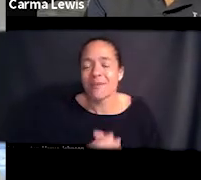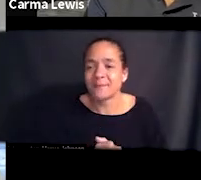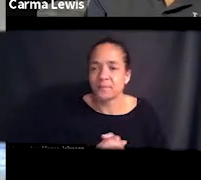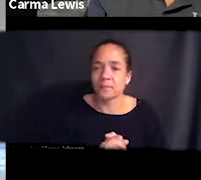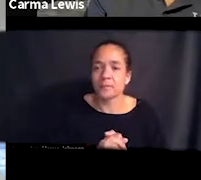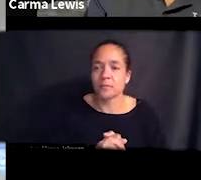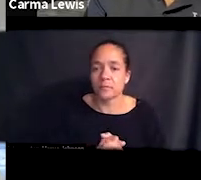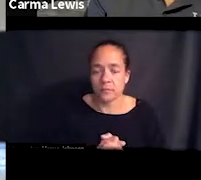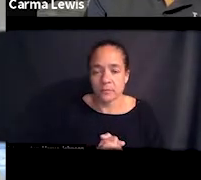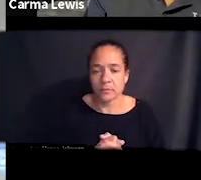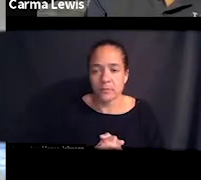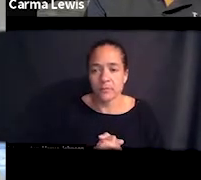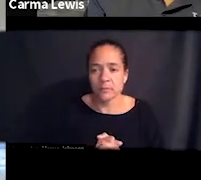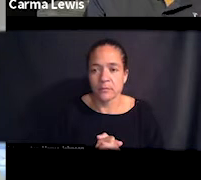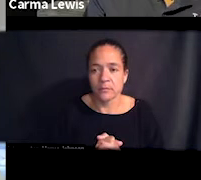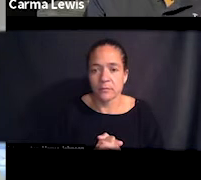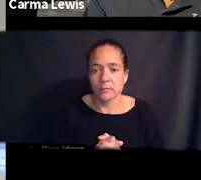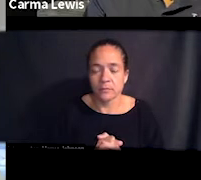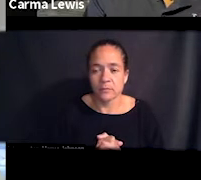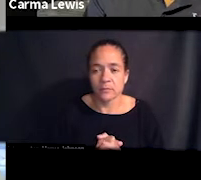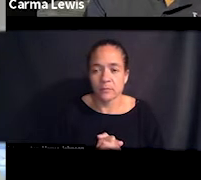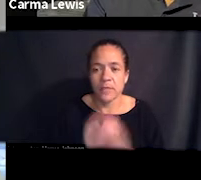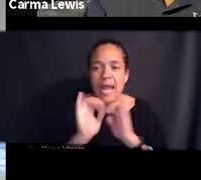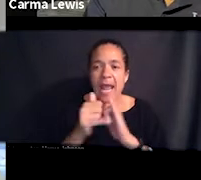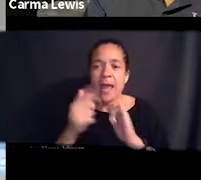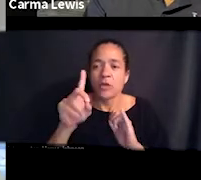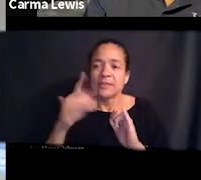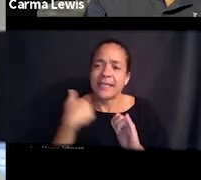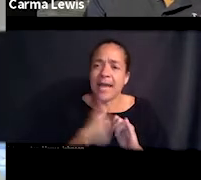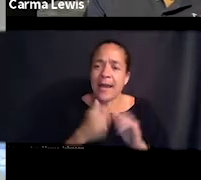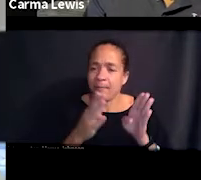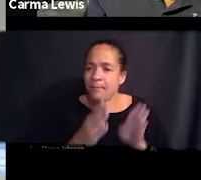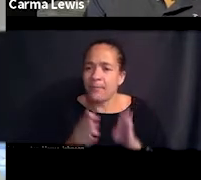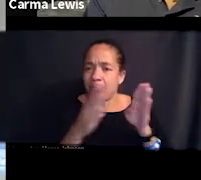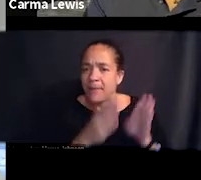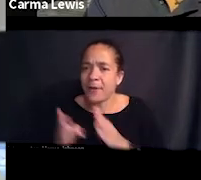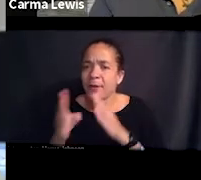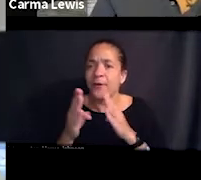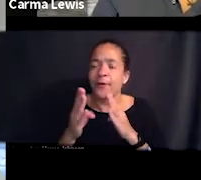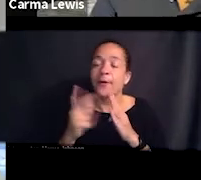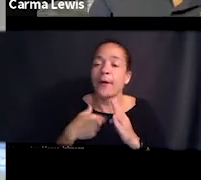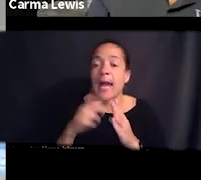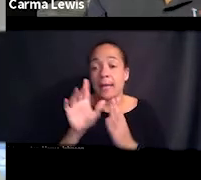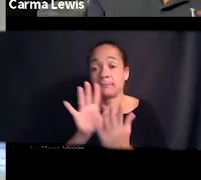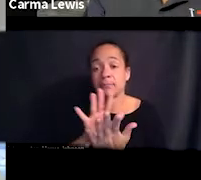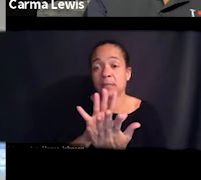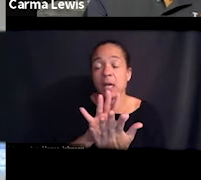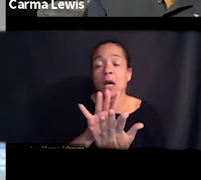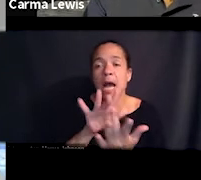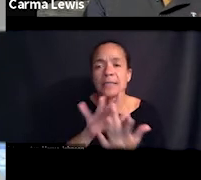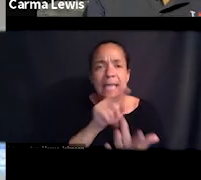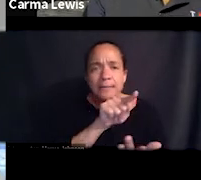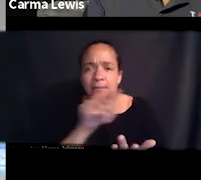And the way I prepared for that is I actually contacted quite a few